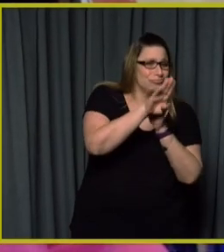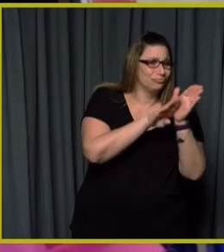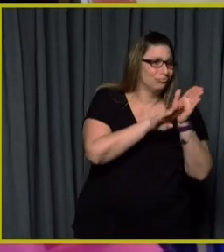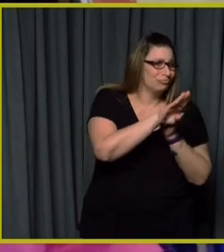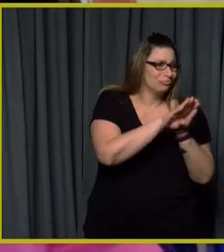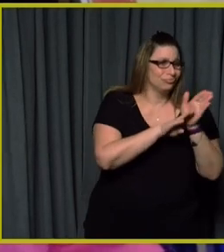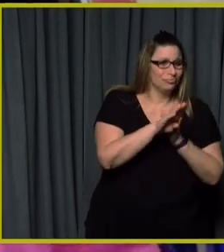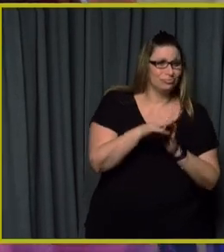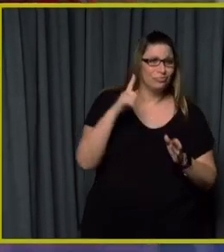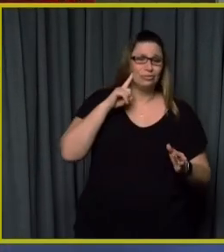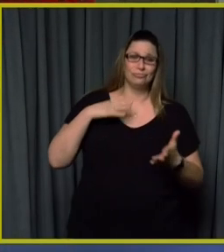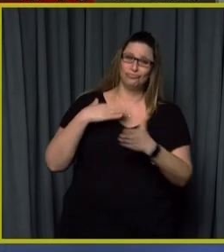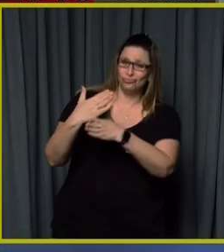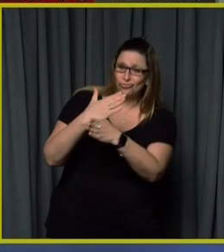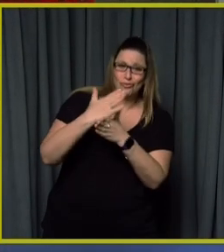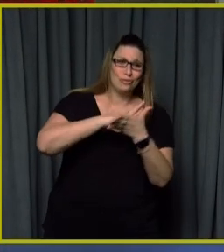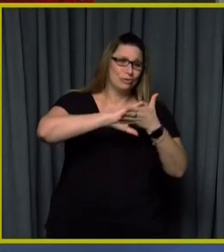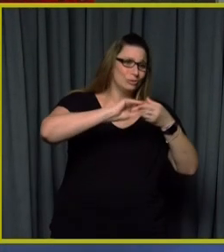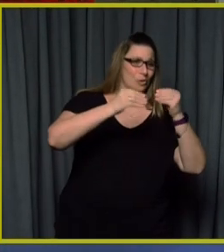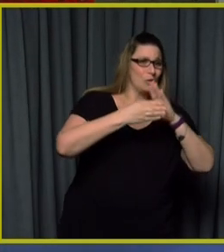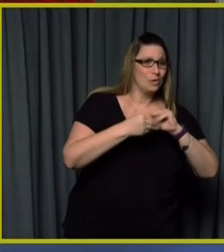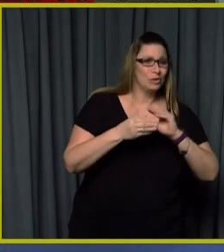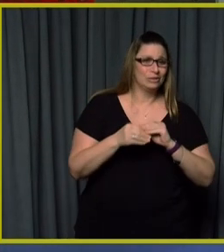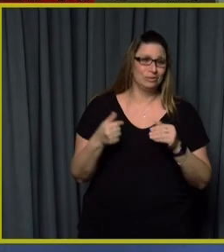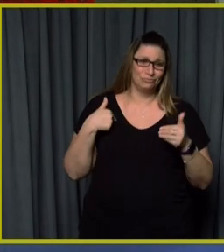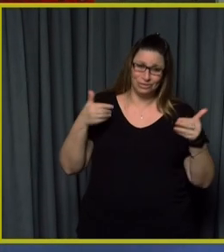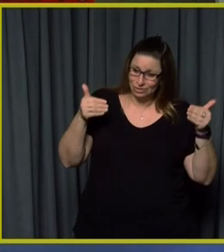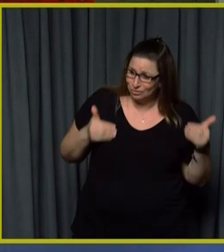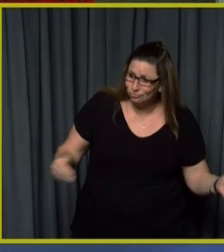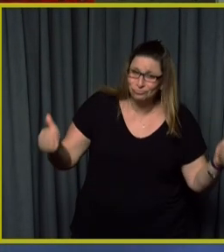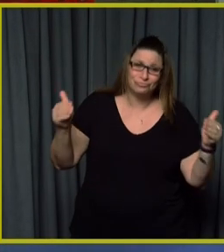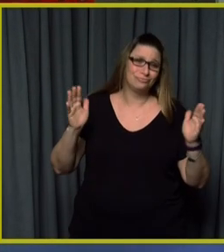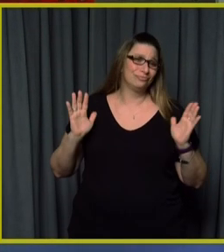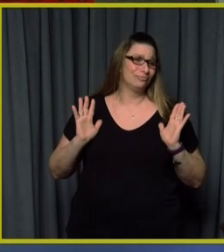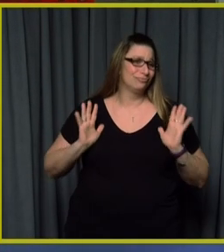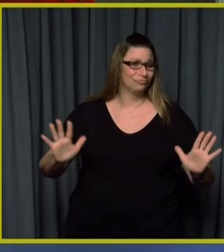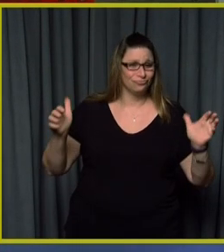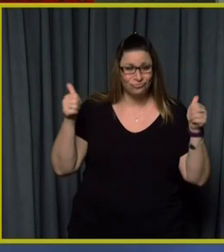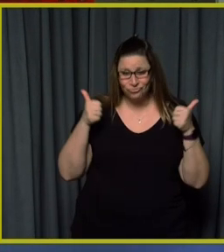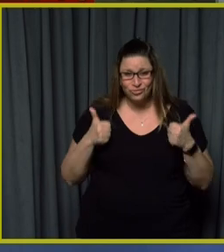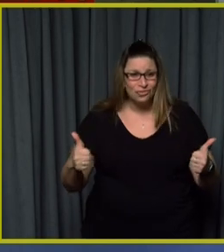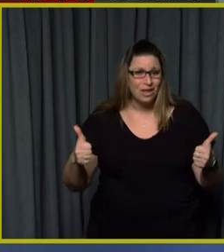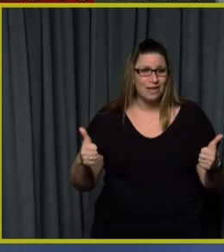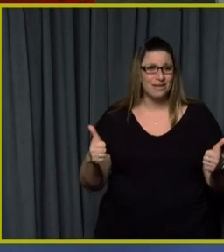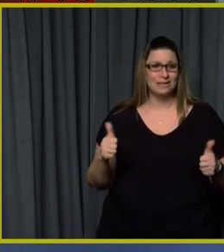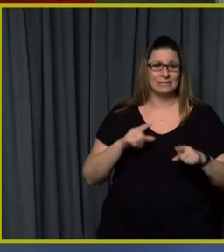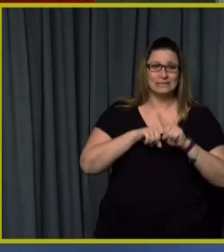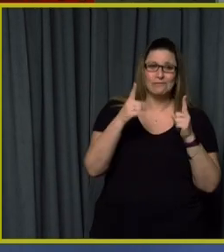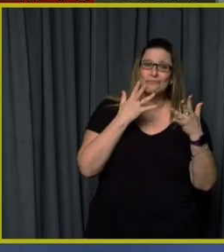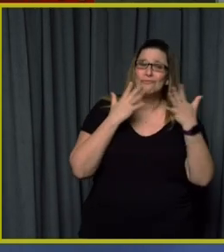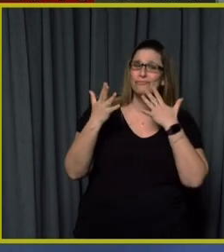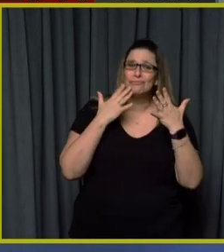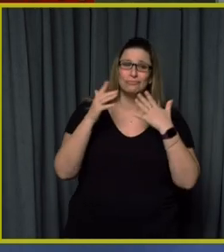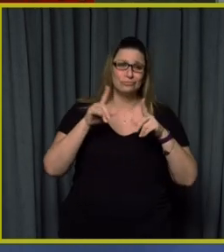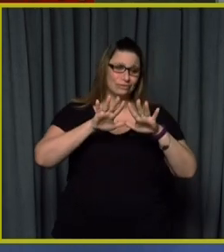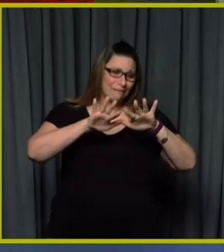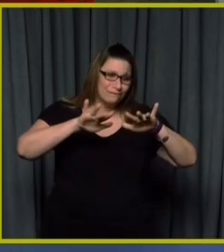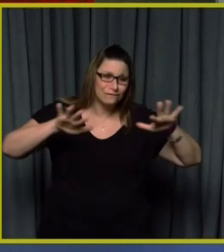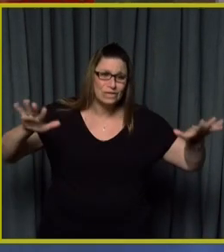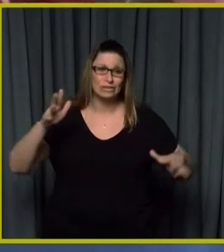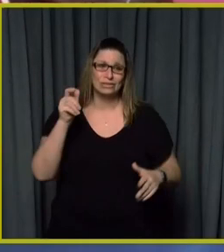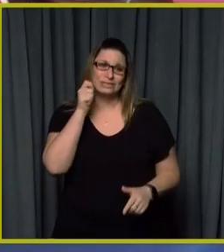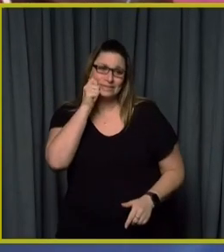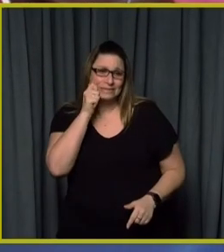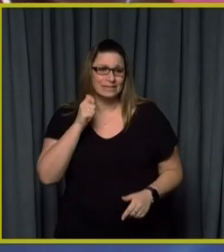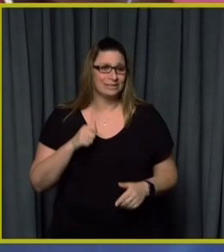we were just going to go ahead and reopen the country, there was a clear racial tinge to it. There was this sense that as news outlets